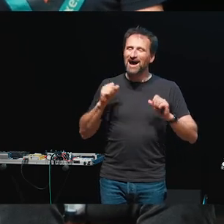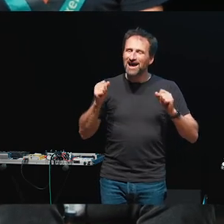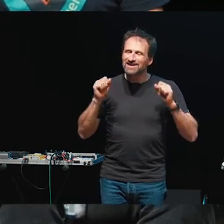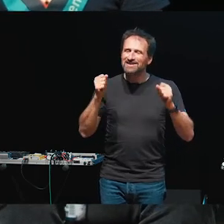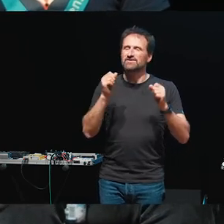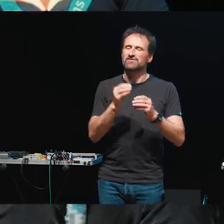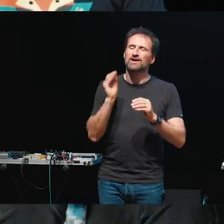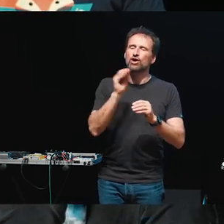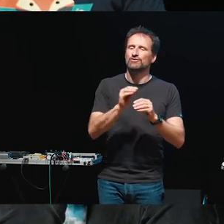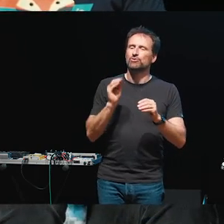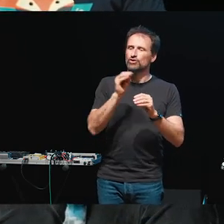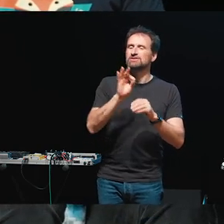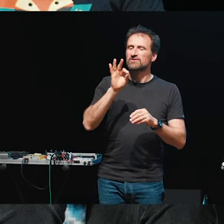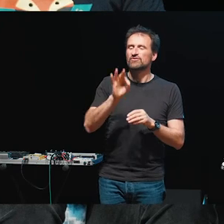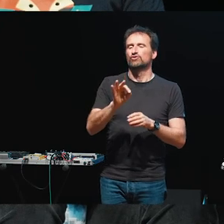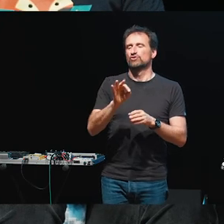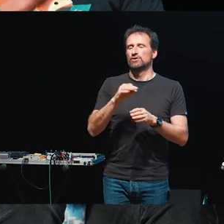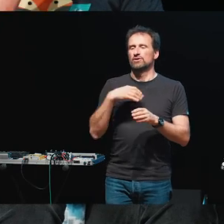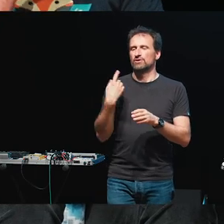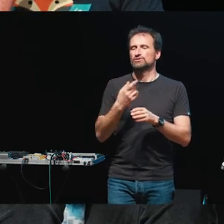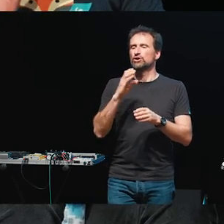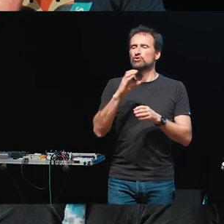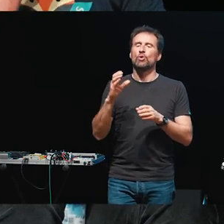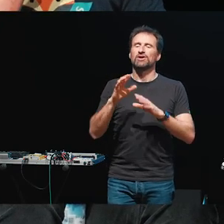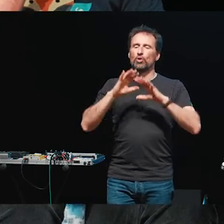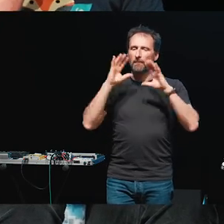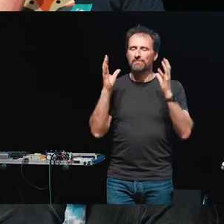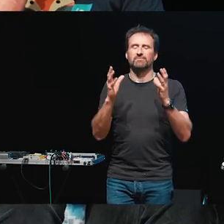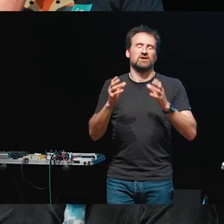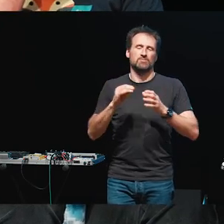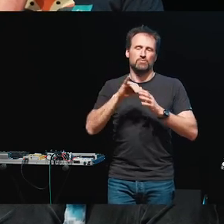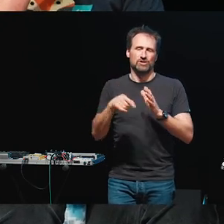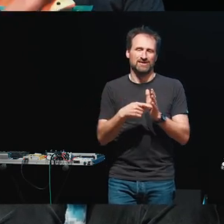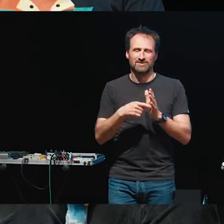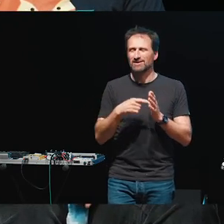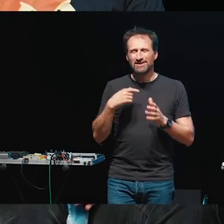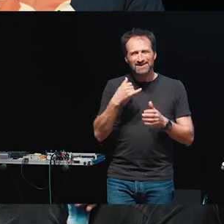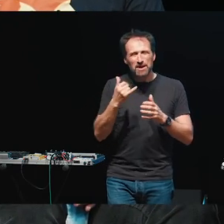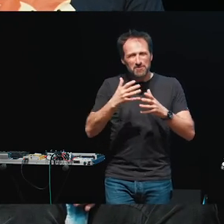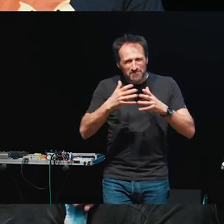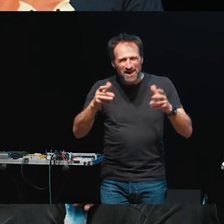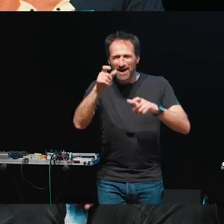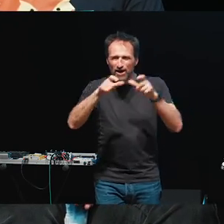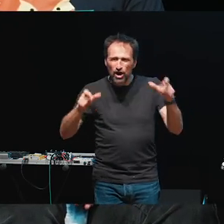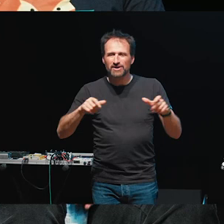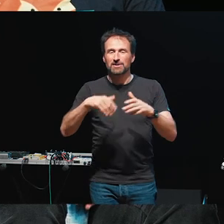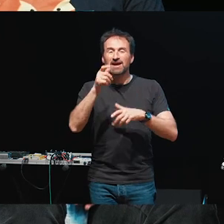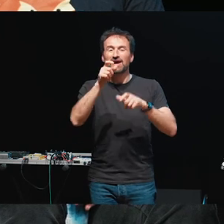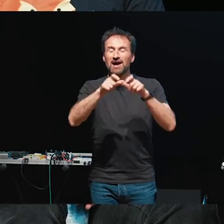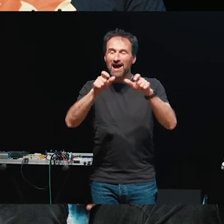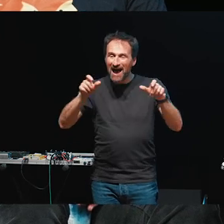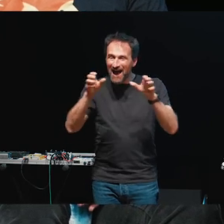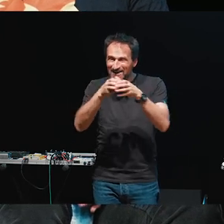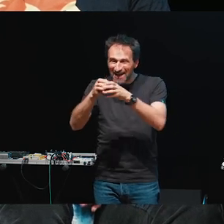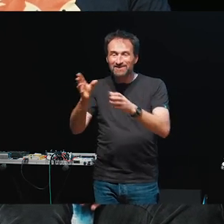So the goal here is that as more people or more entities contribute to this browser,